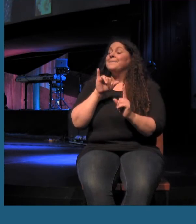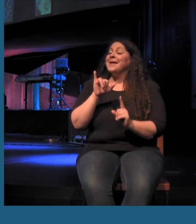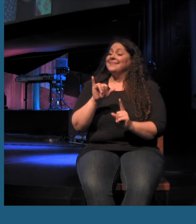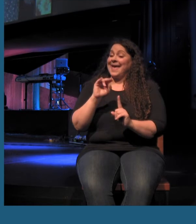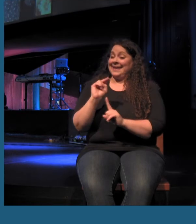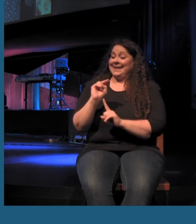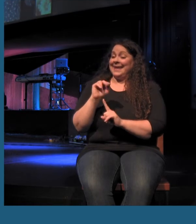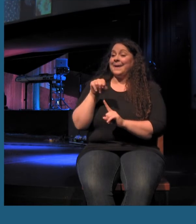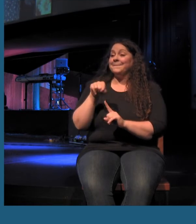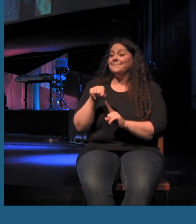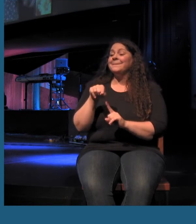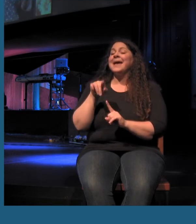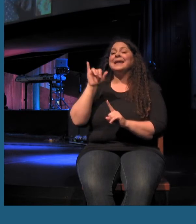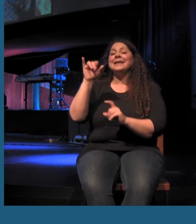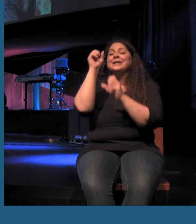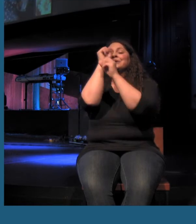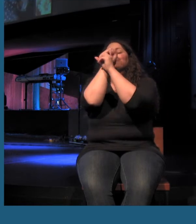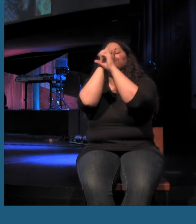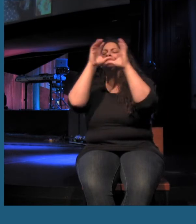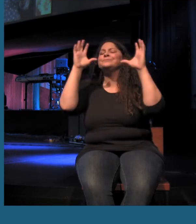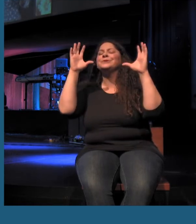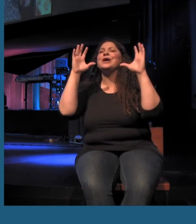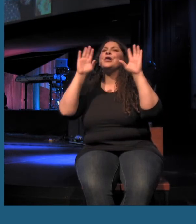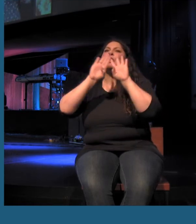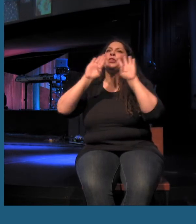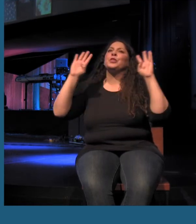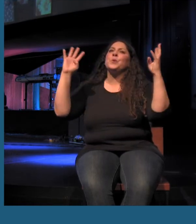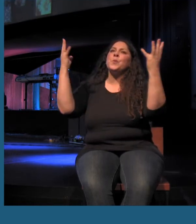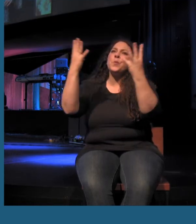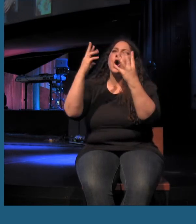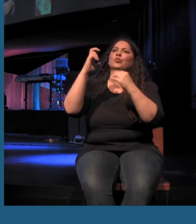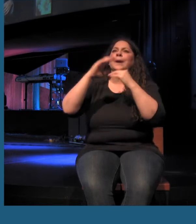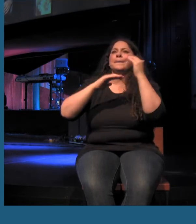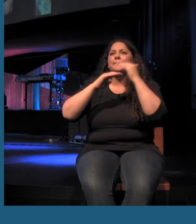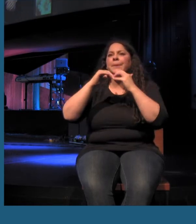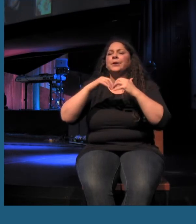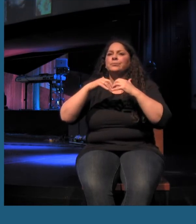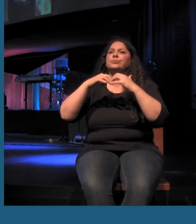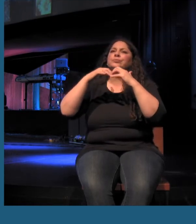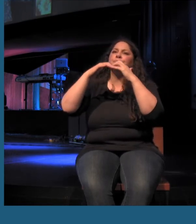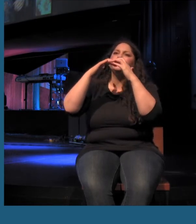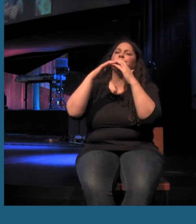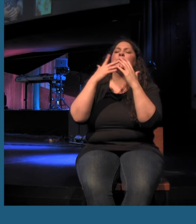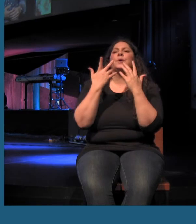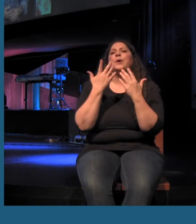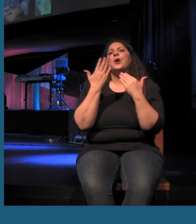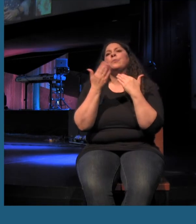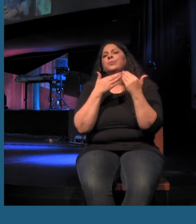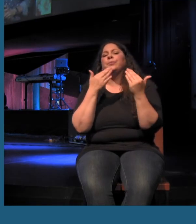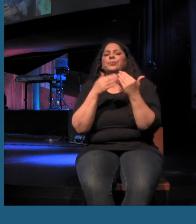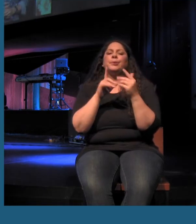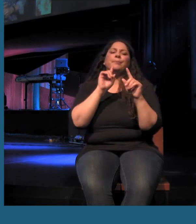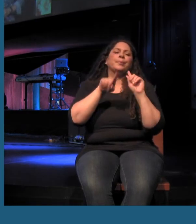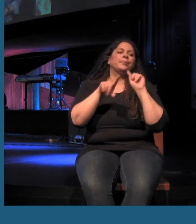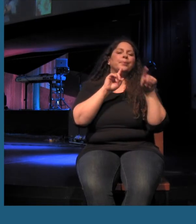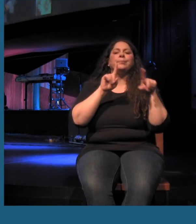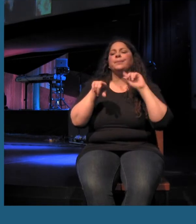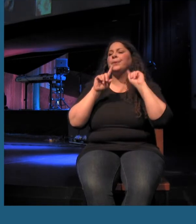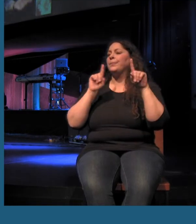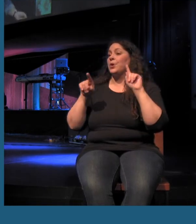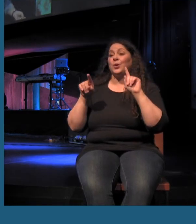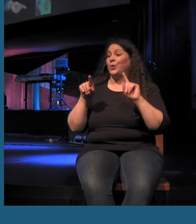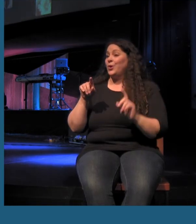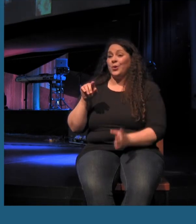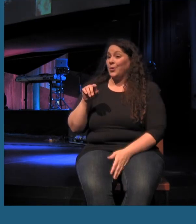have this picture of how rebuilding the wall was going to go, and it's probably just going to, you know, be very easy to mobilize people. No,